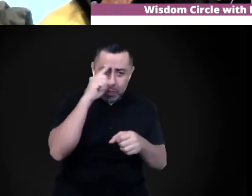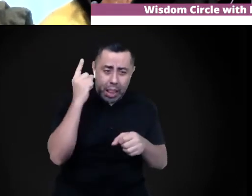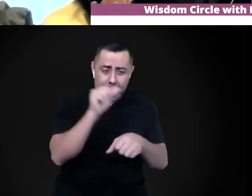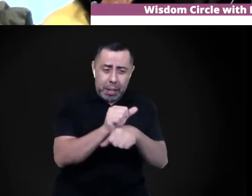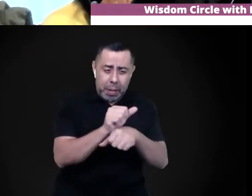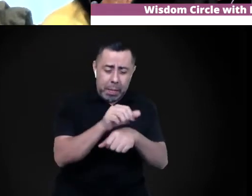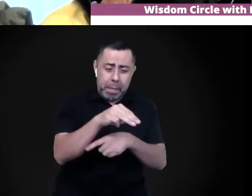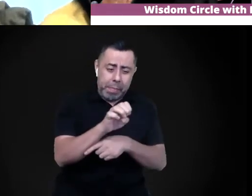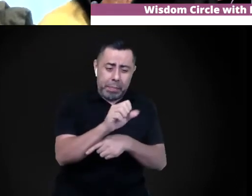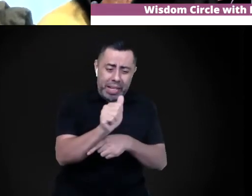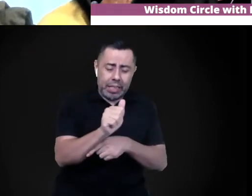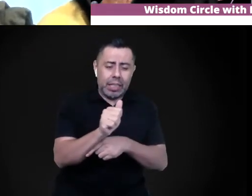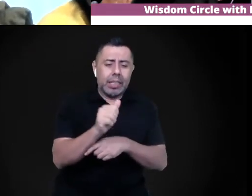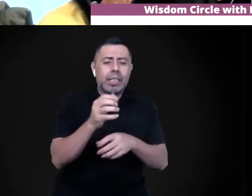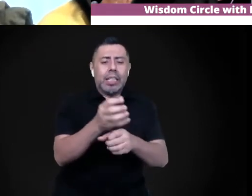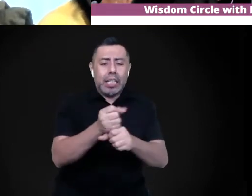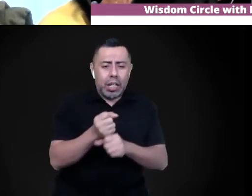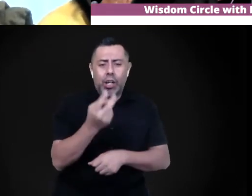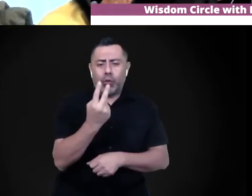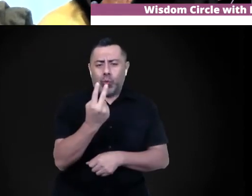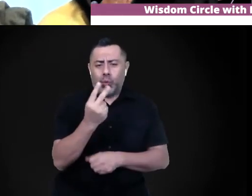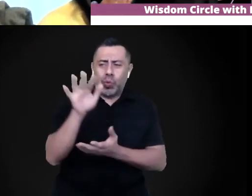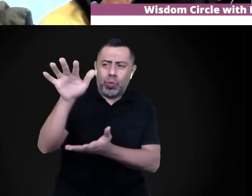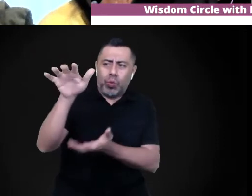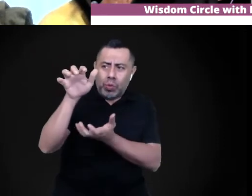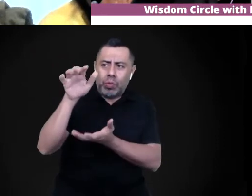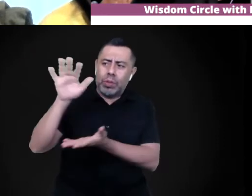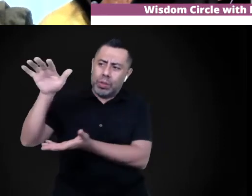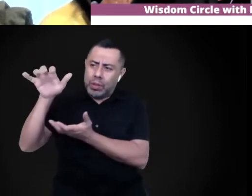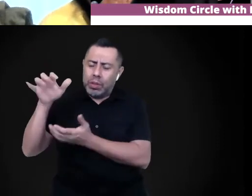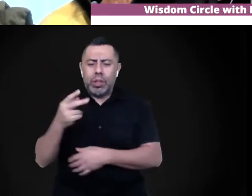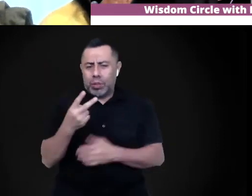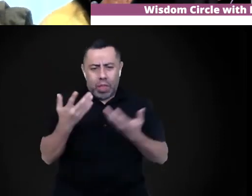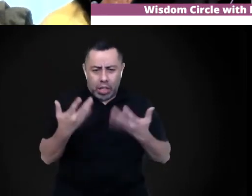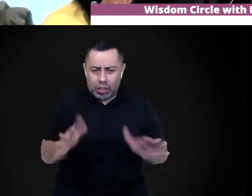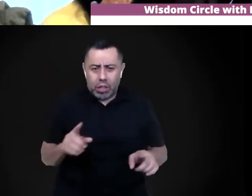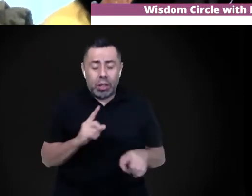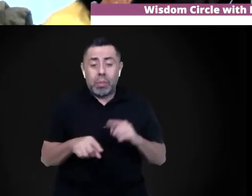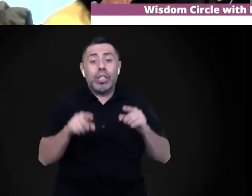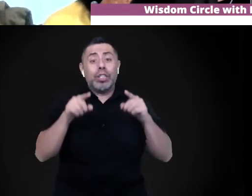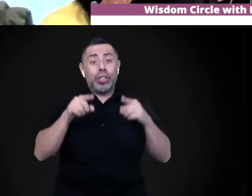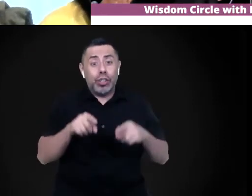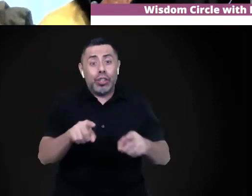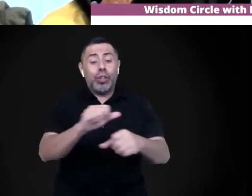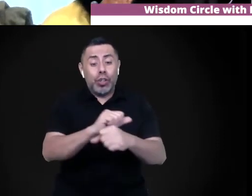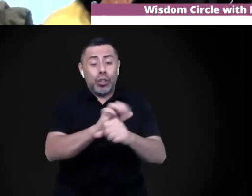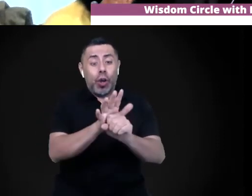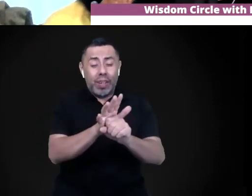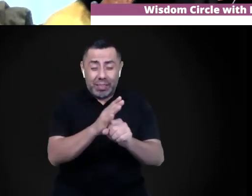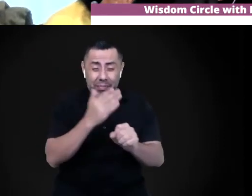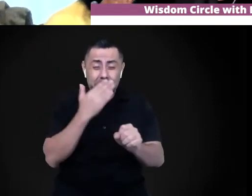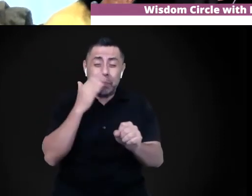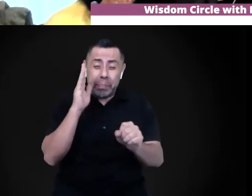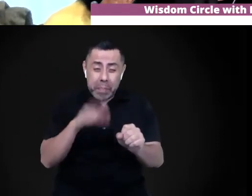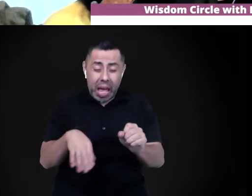two shipments, but nothing during when COVID was really hard hit, when it